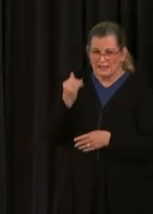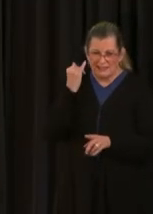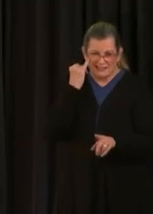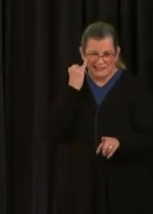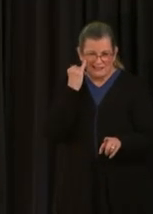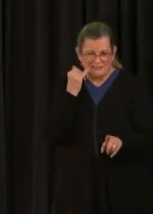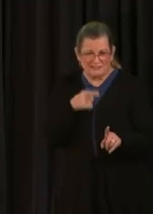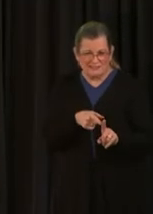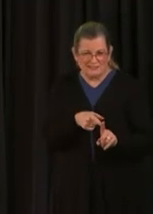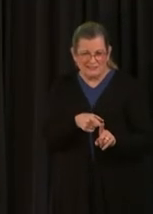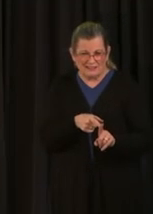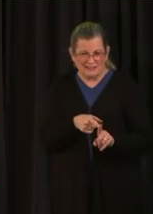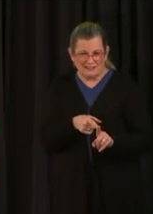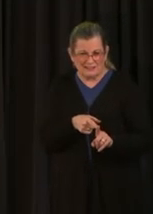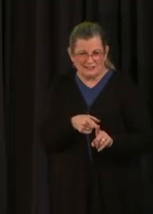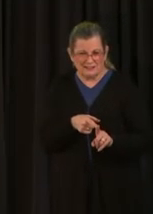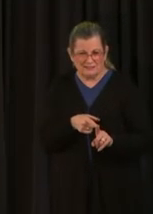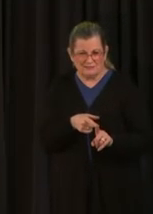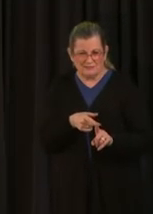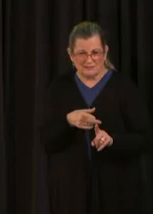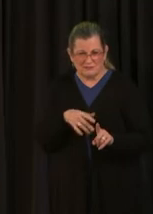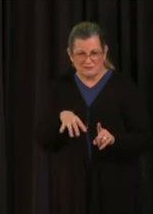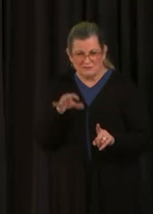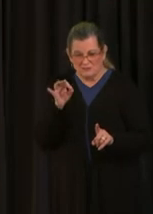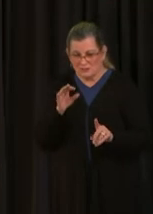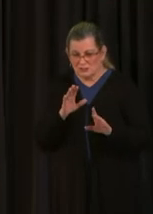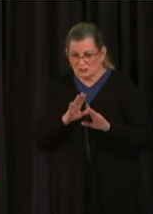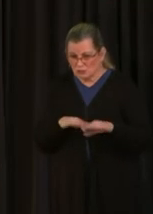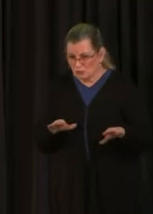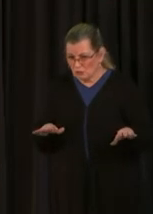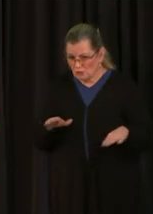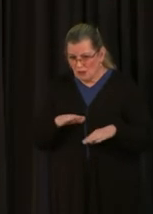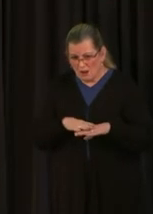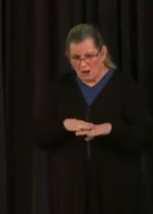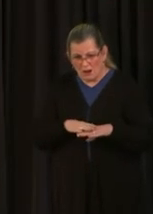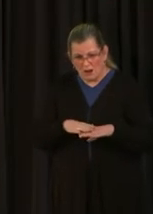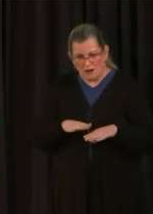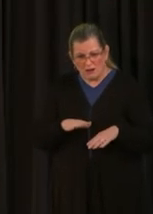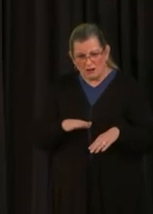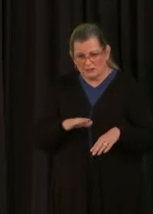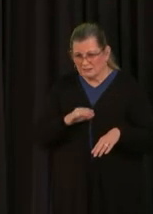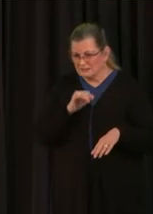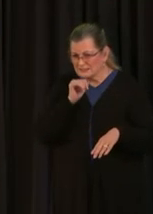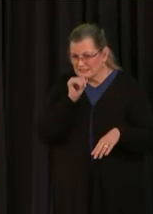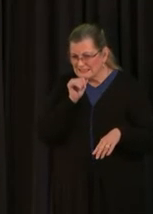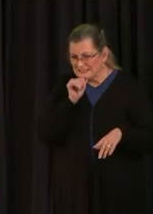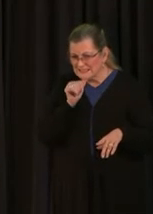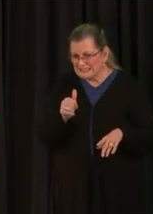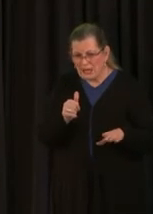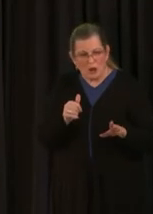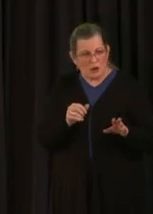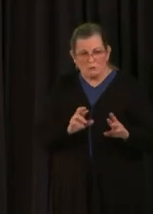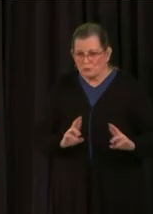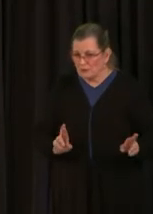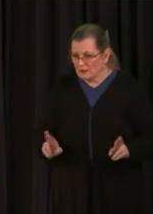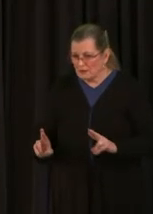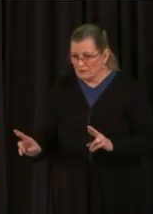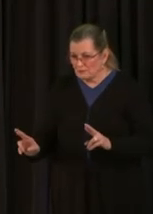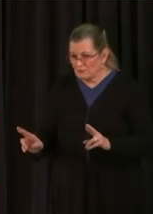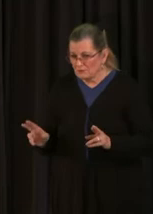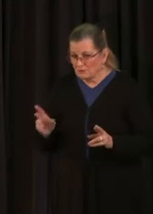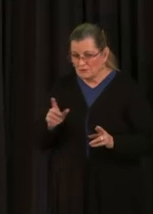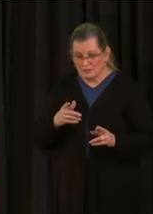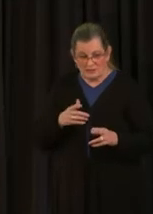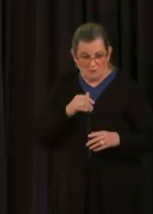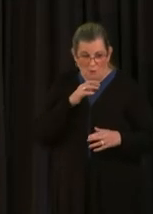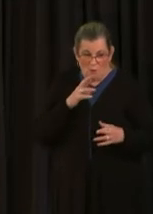PPEs. We've implemented a seating standard that is in a Z style, which starts